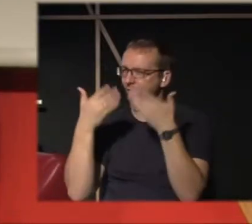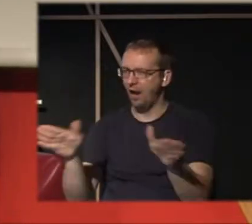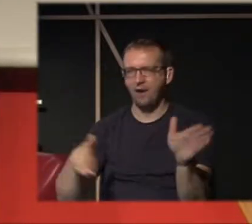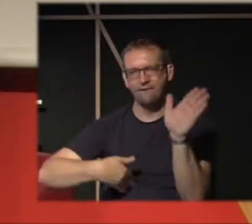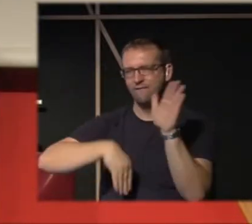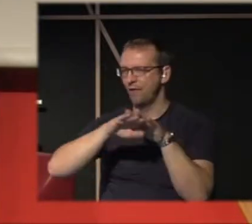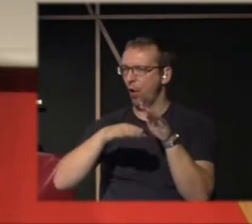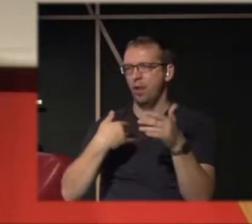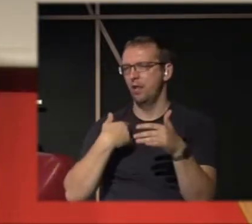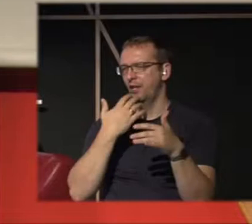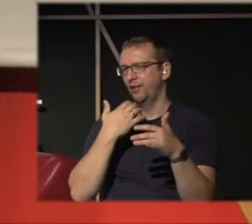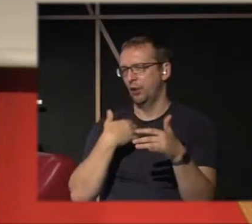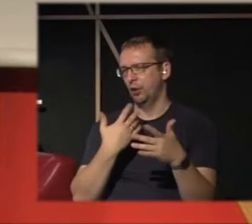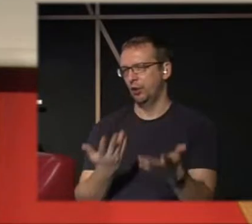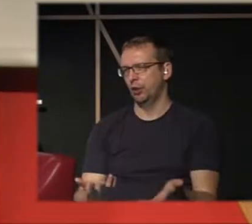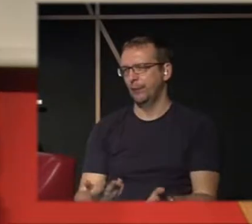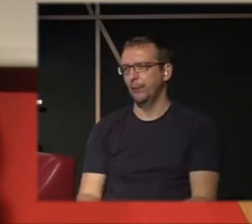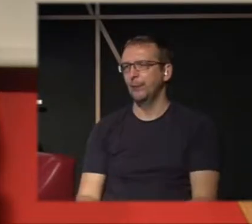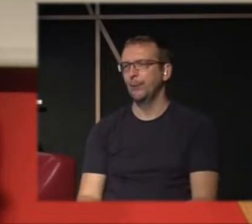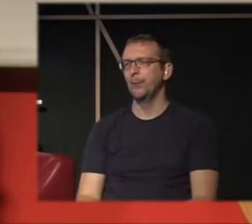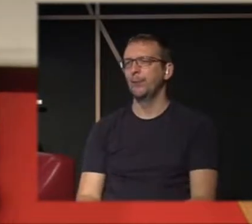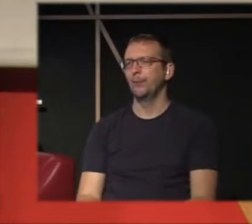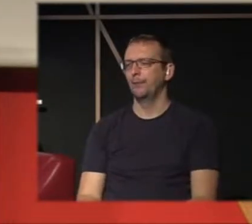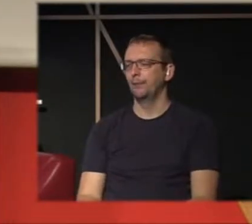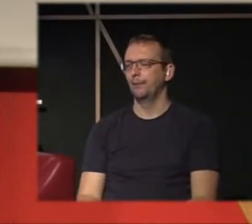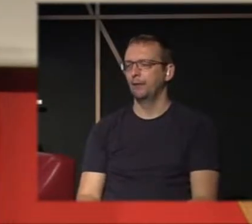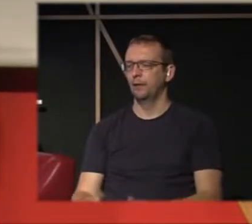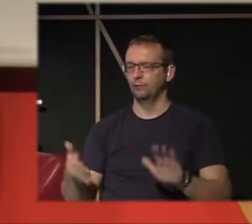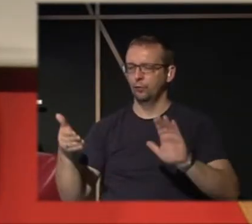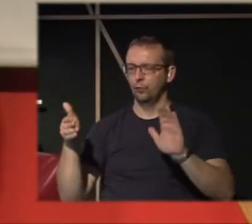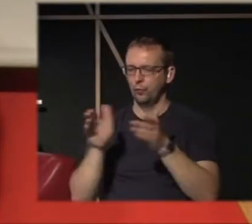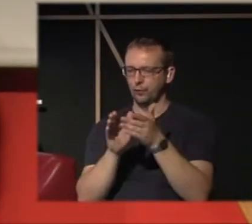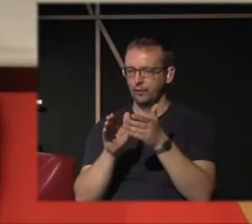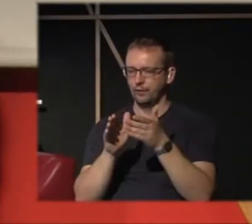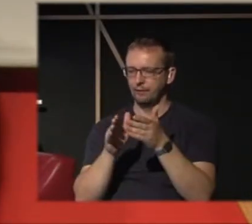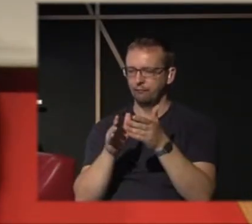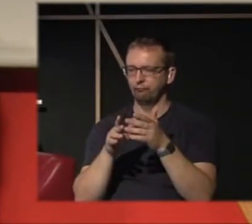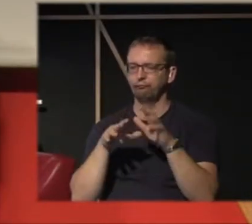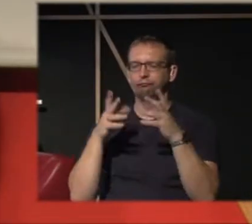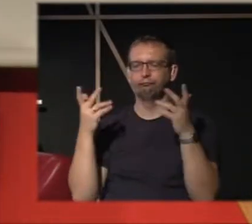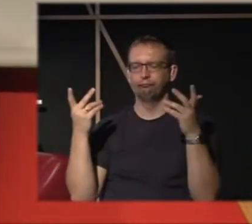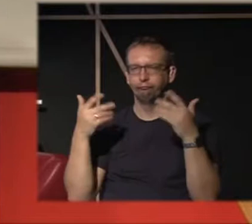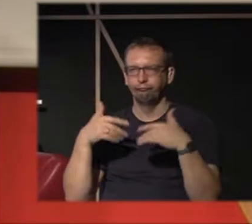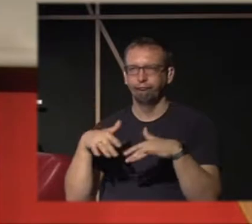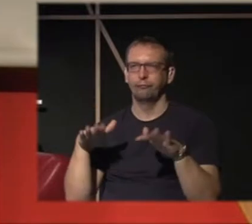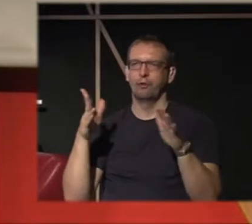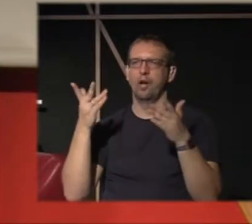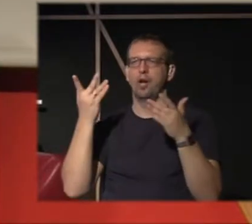to put this shortly into the context of the global approach of